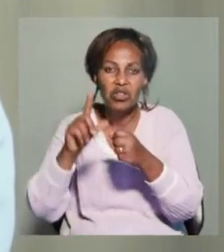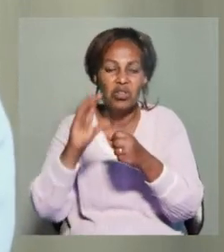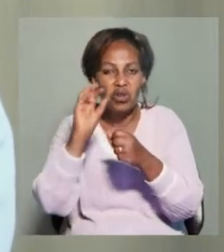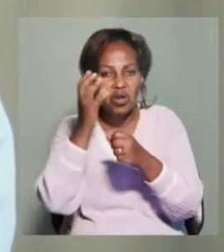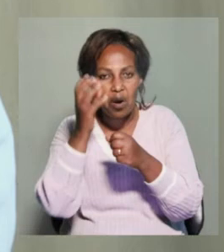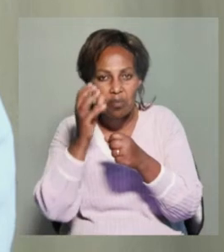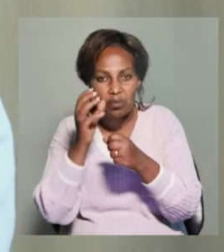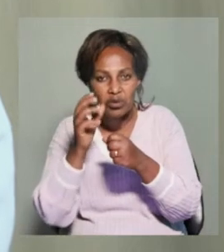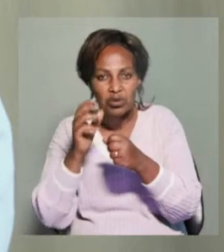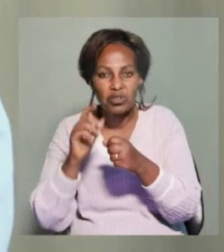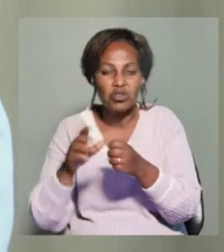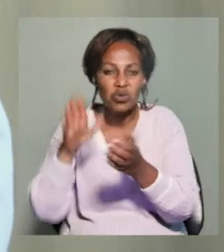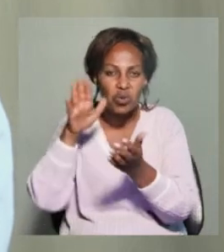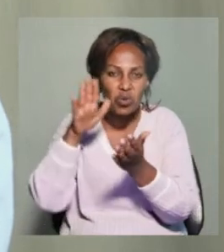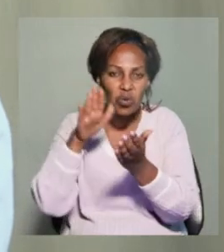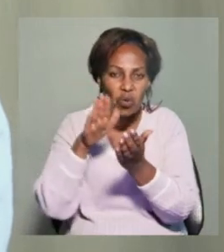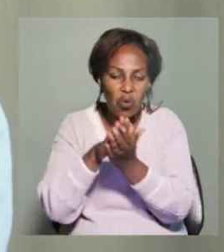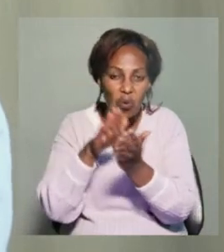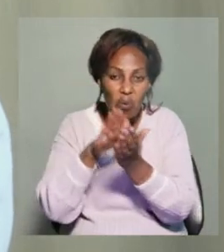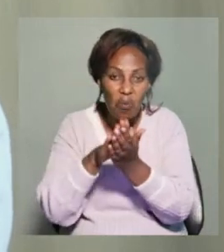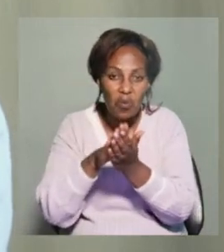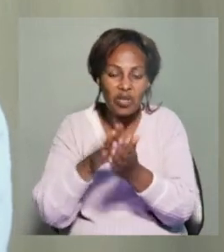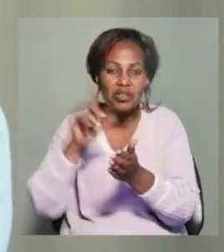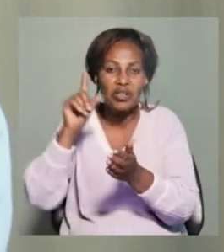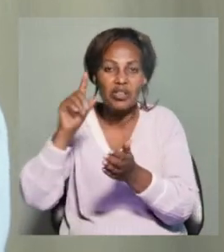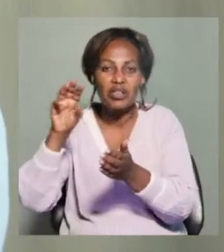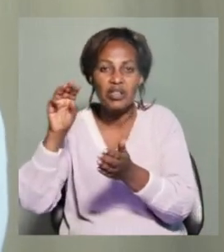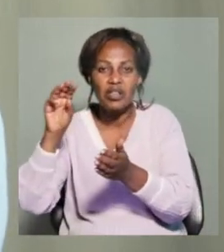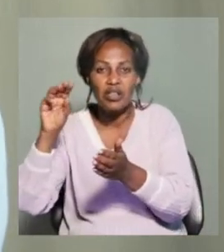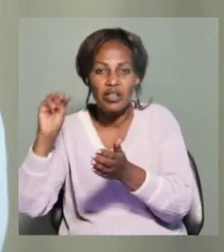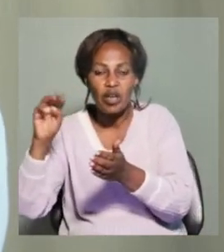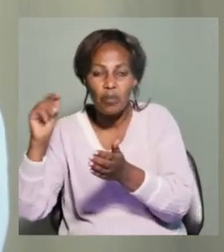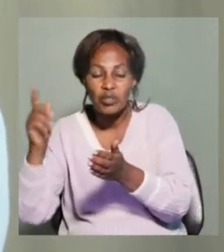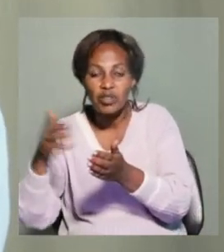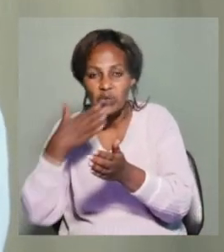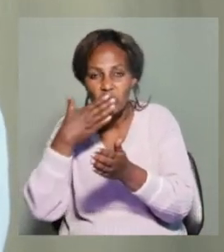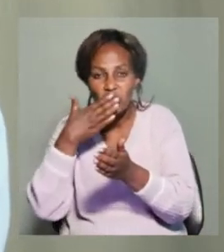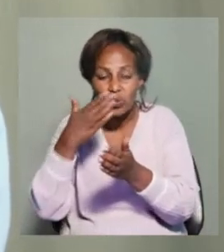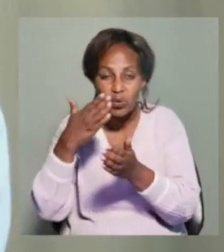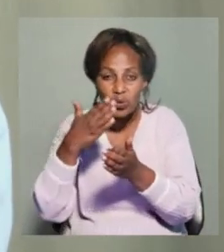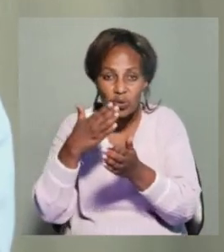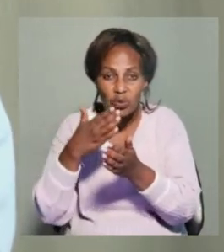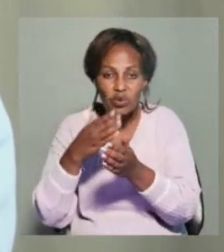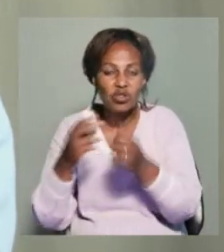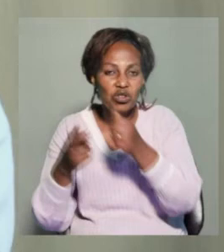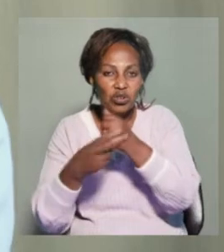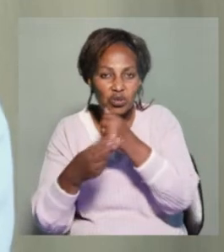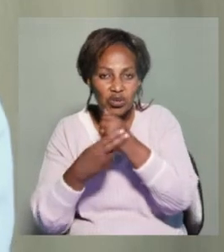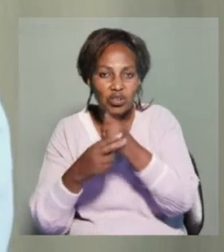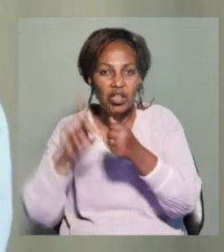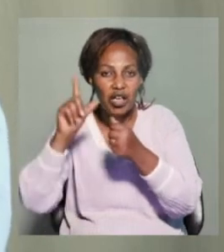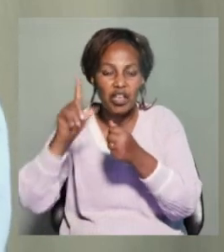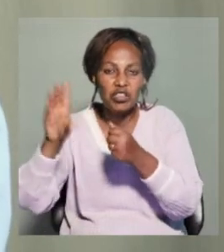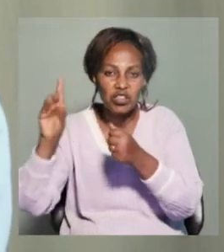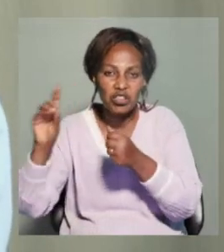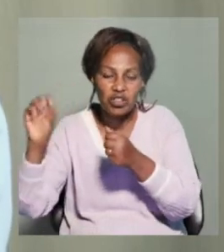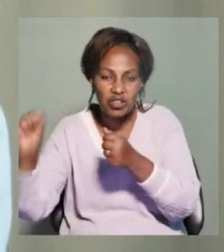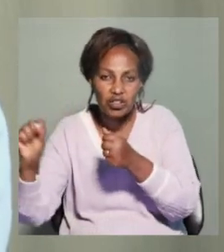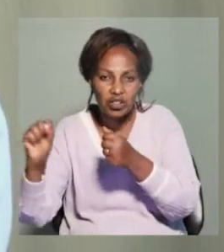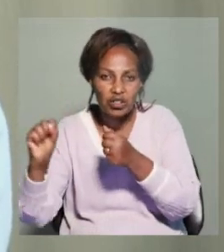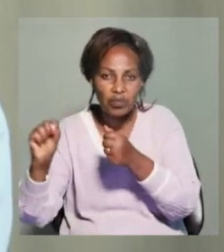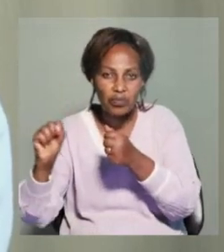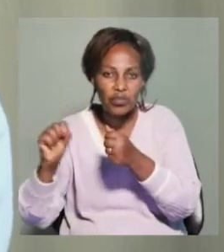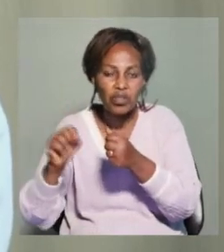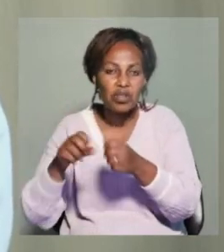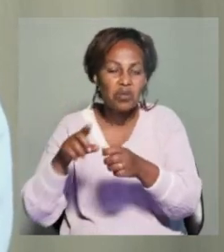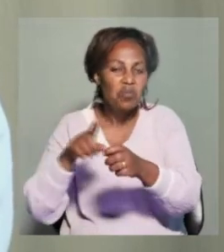are not as energy efficient as the LEDs, but they are